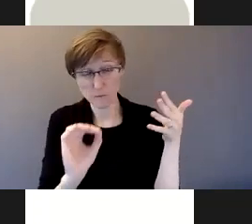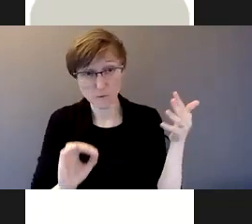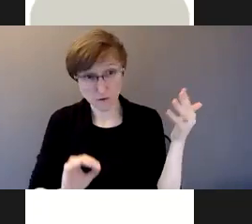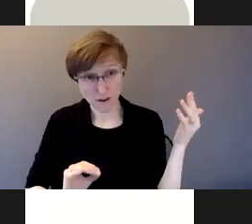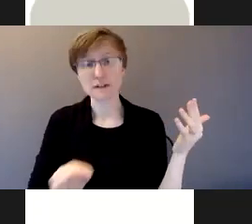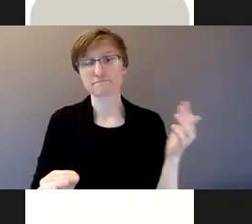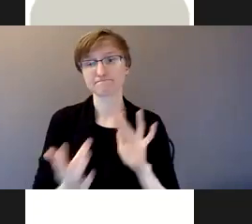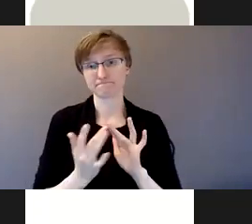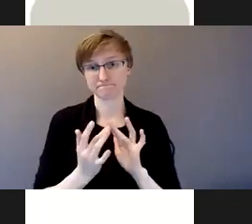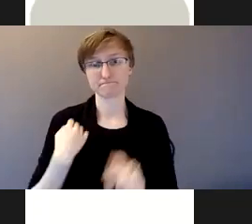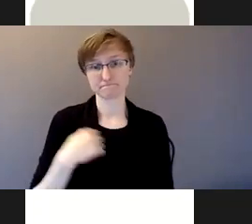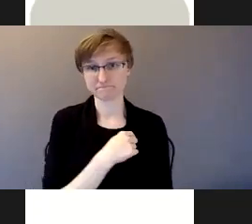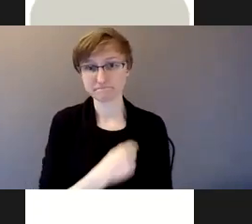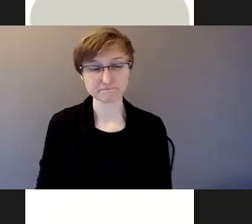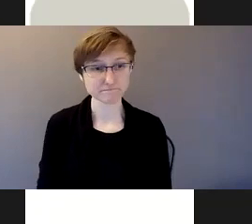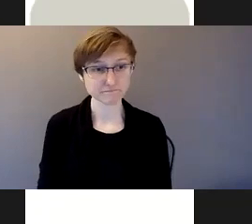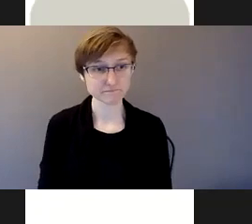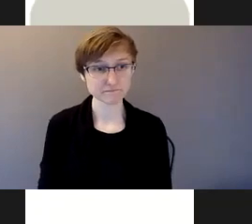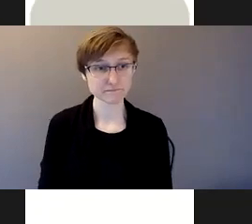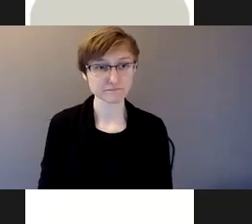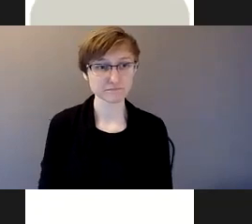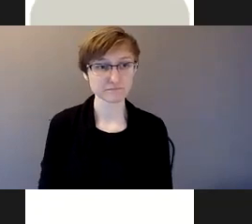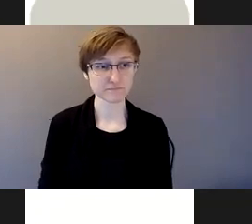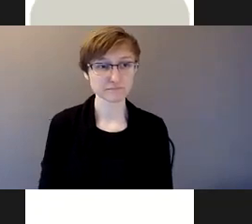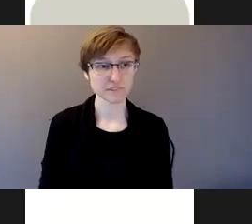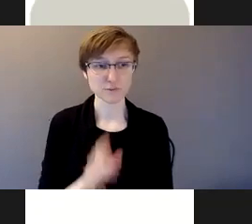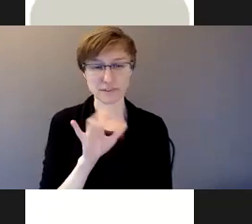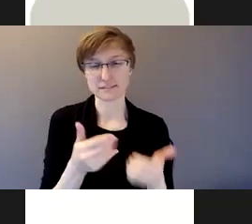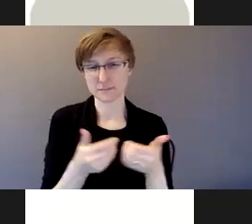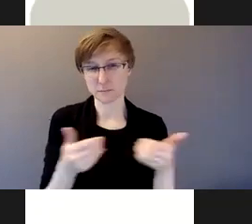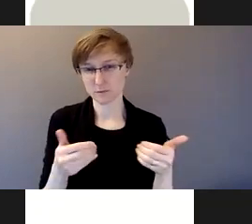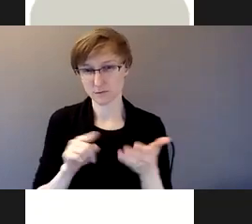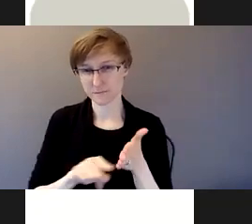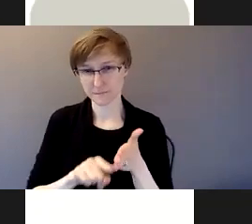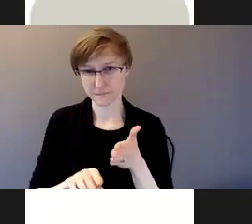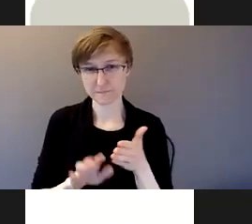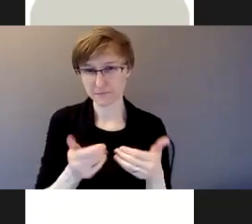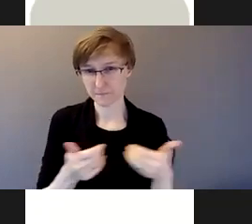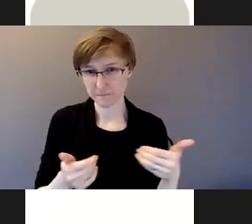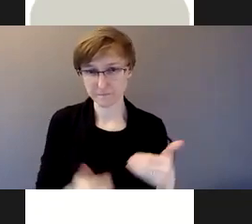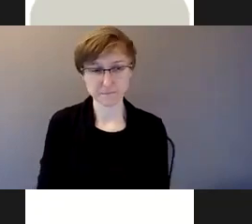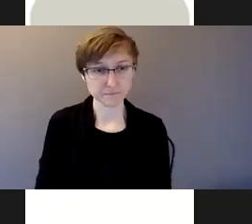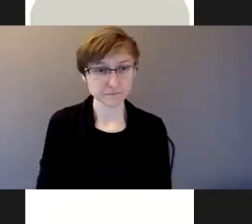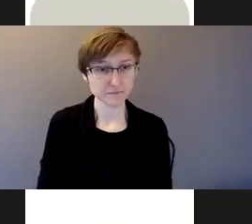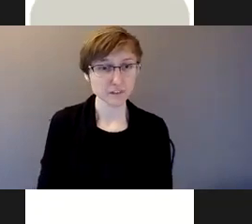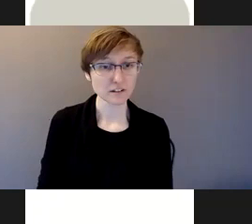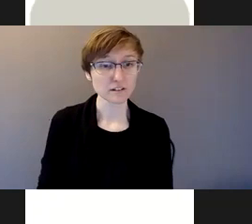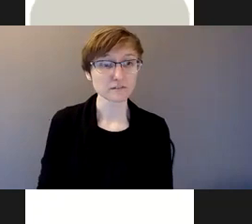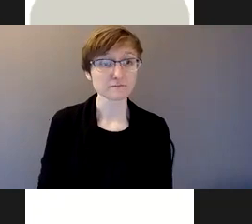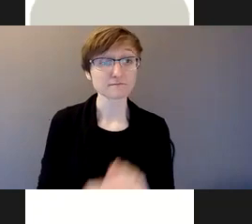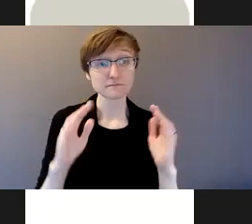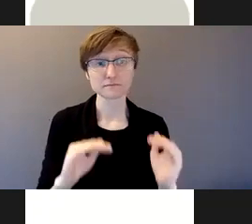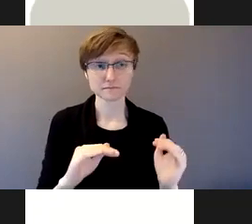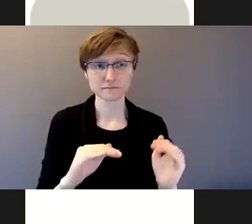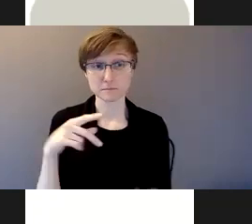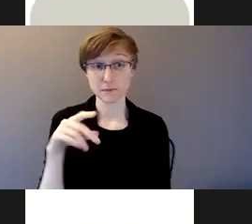decisions. So this is outside of investigations. So the next slide talks about power of attorney for personal care.